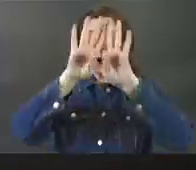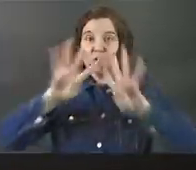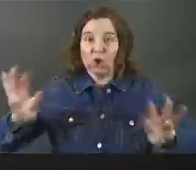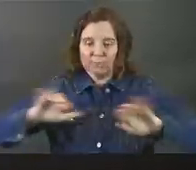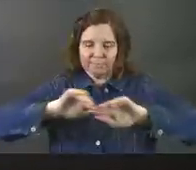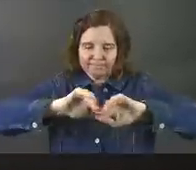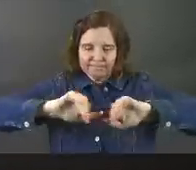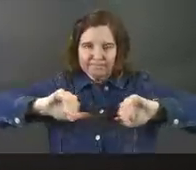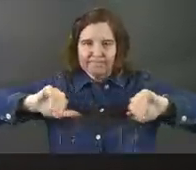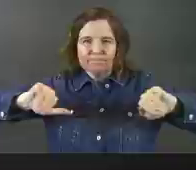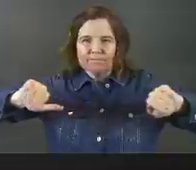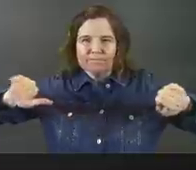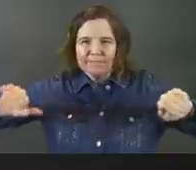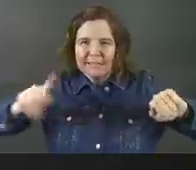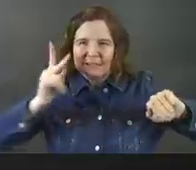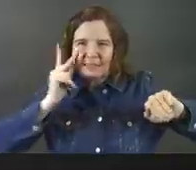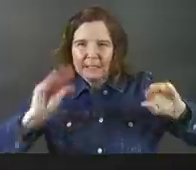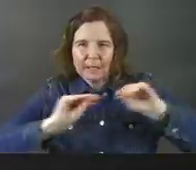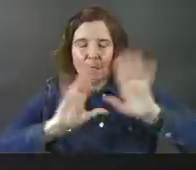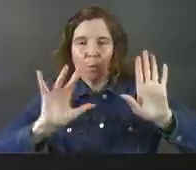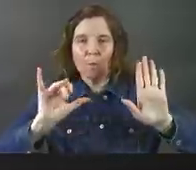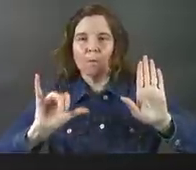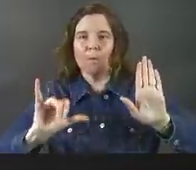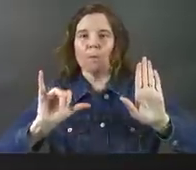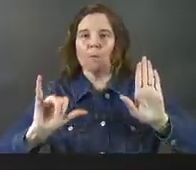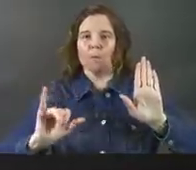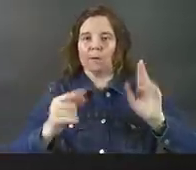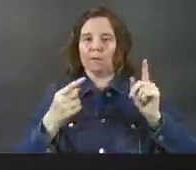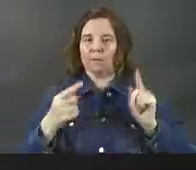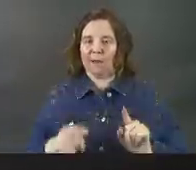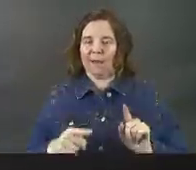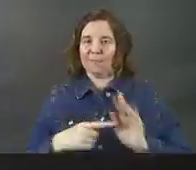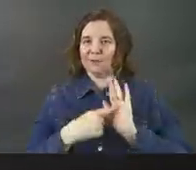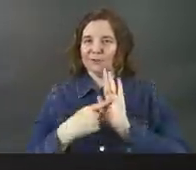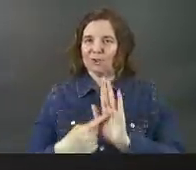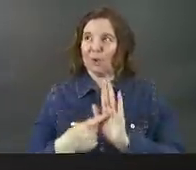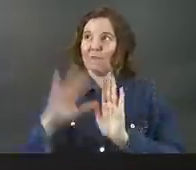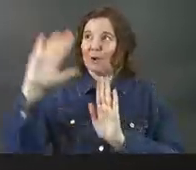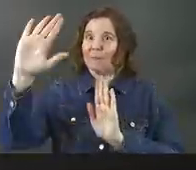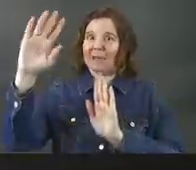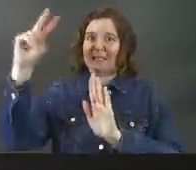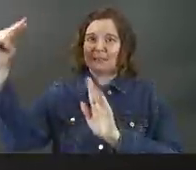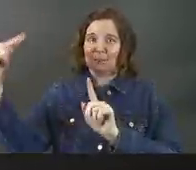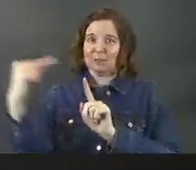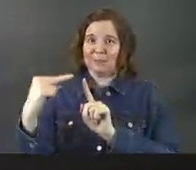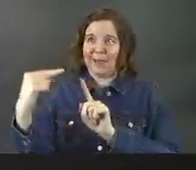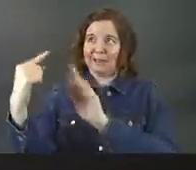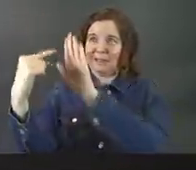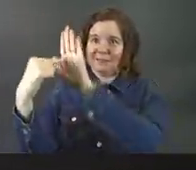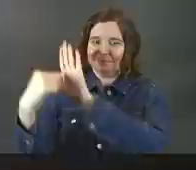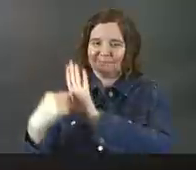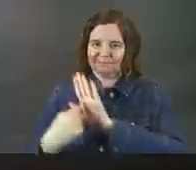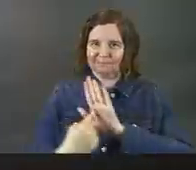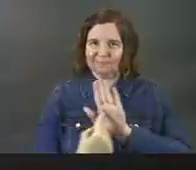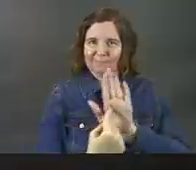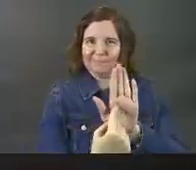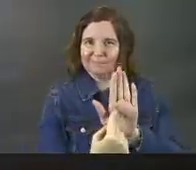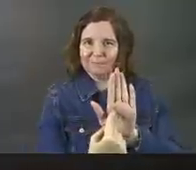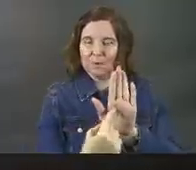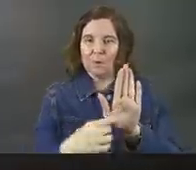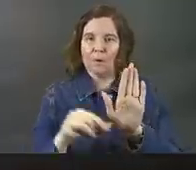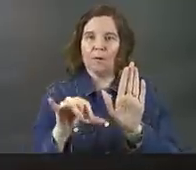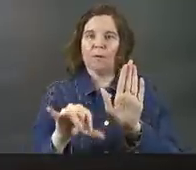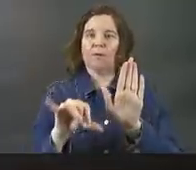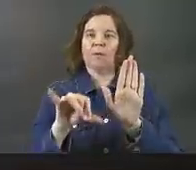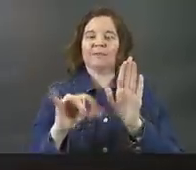curtain and revealing what's actually happening, showing you something from his perspective. That's what the word apocalypse